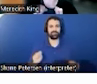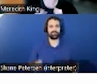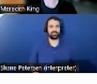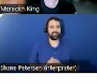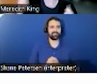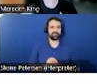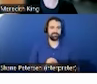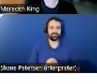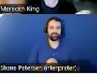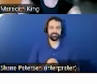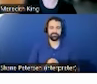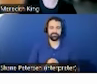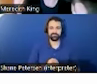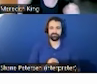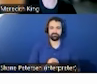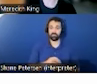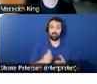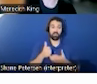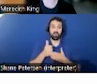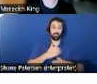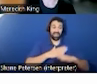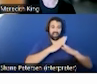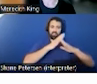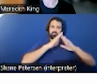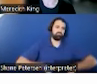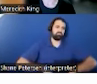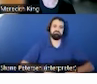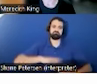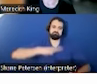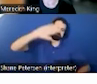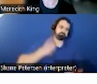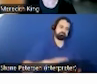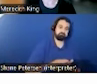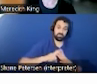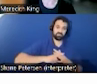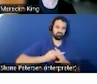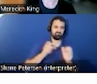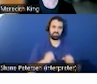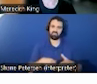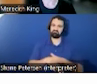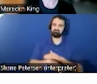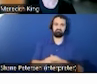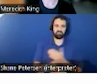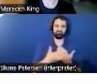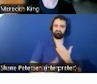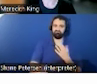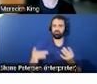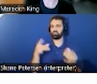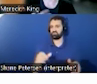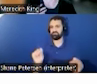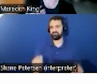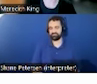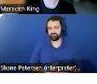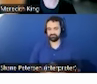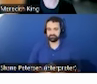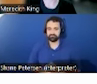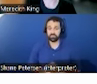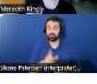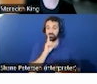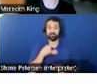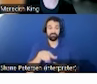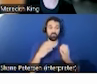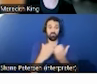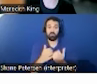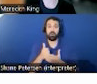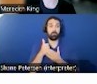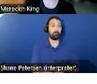to reduce them so that they don't even happen up front. Universal design for learning makes courses easier to navigate, clearer